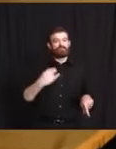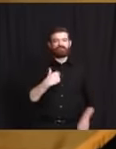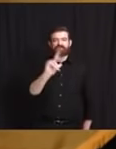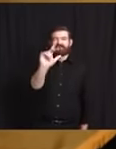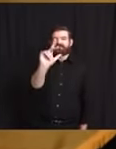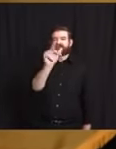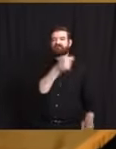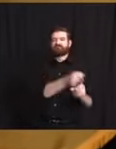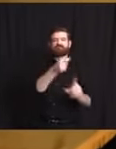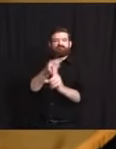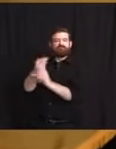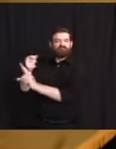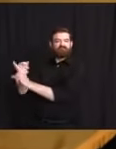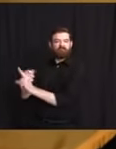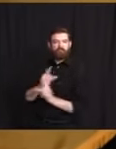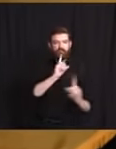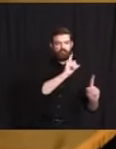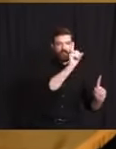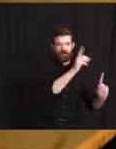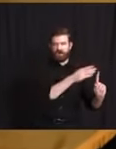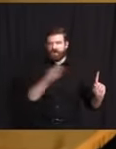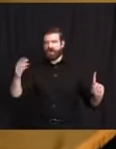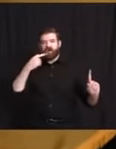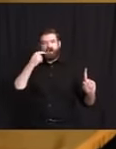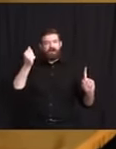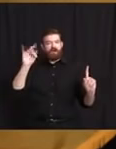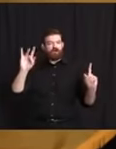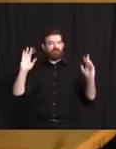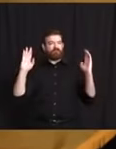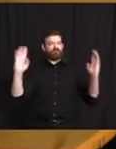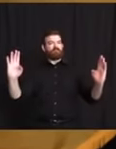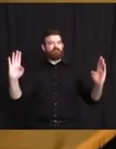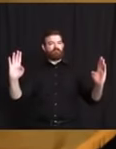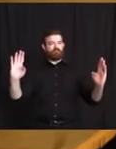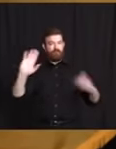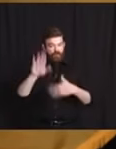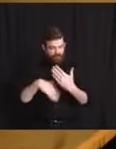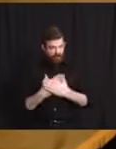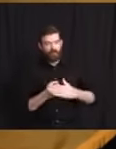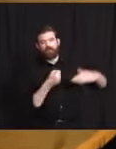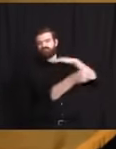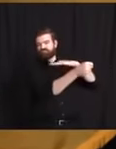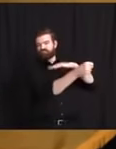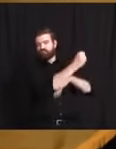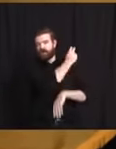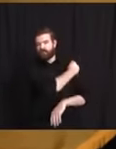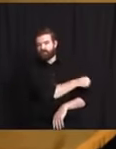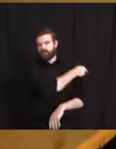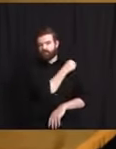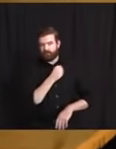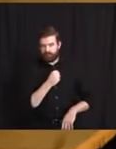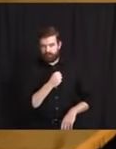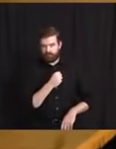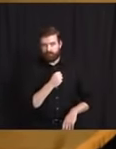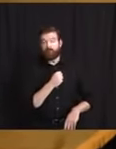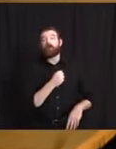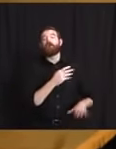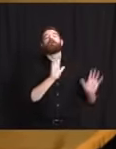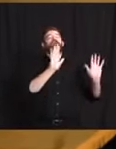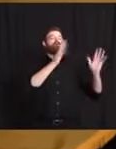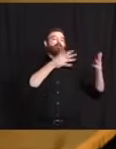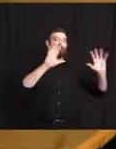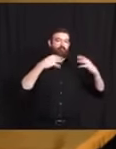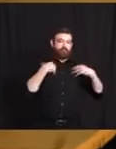18. All were hospitalized. 15 have been discharged. Some children with this syndrome